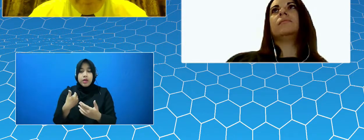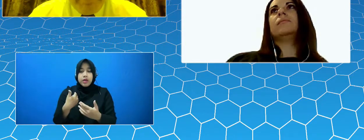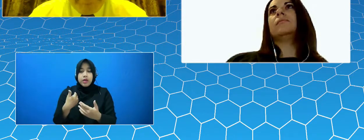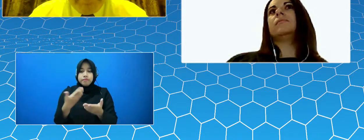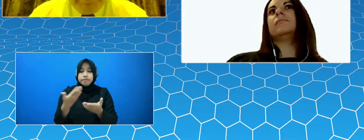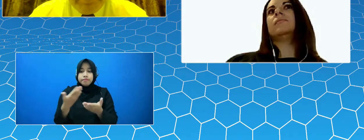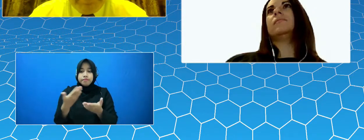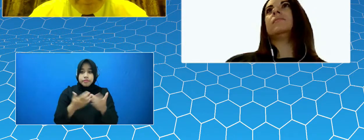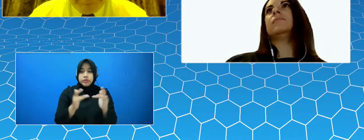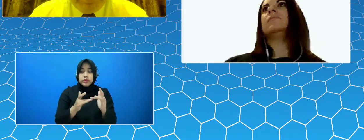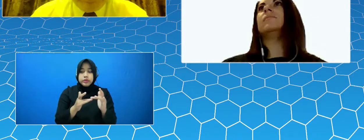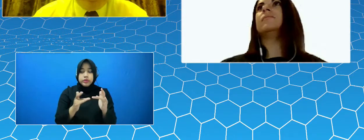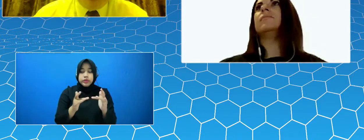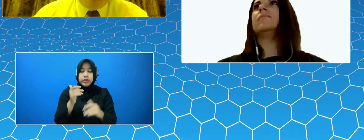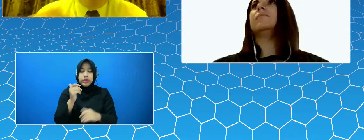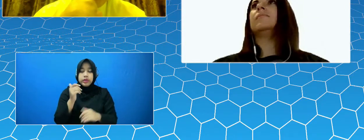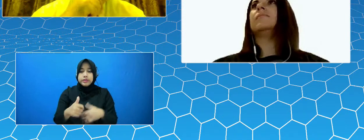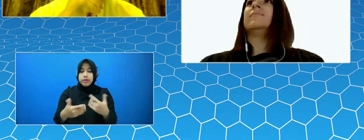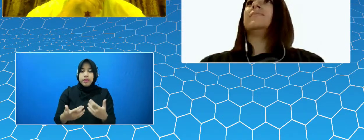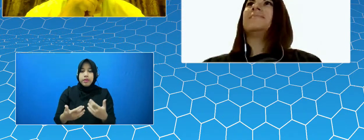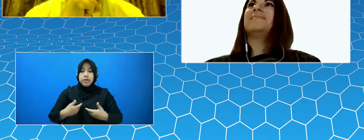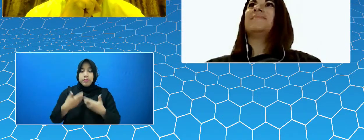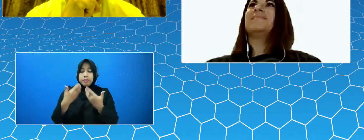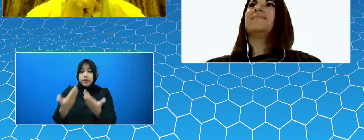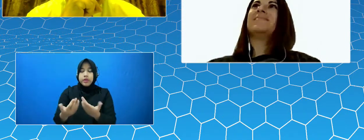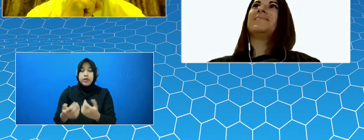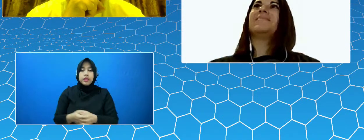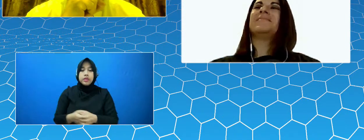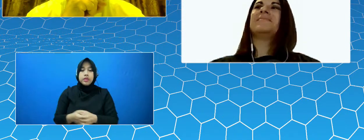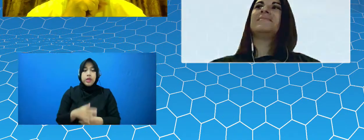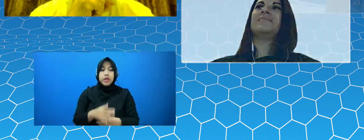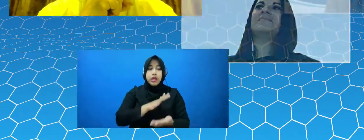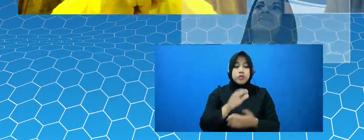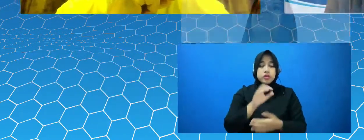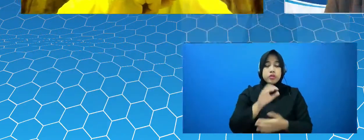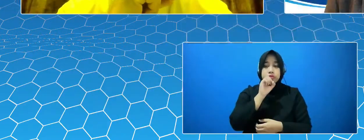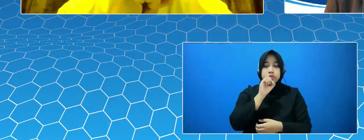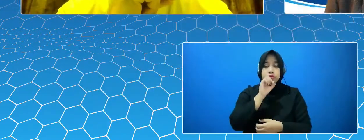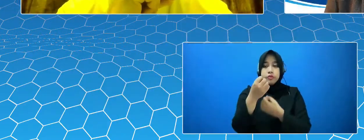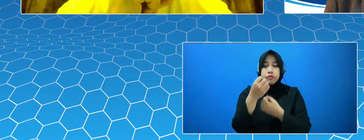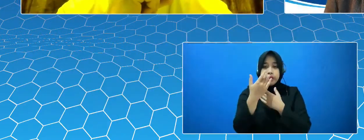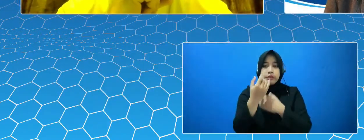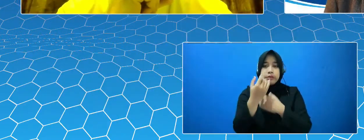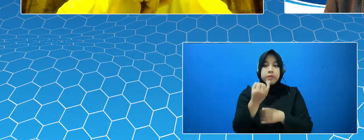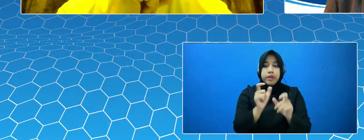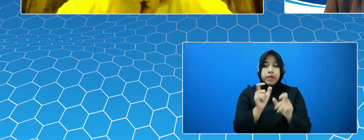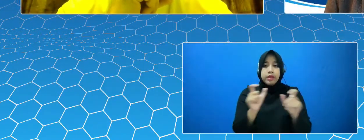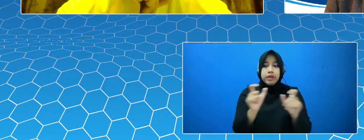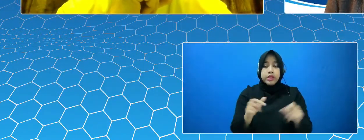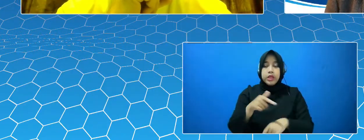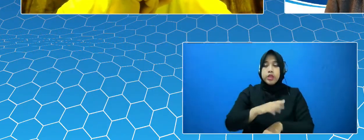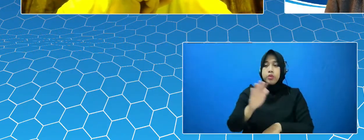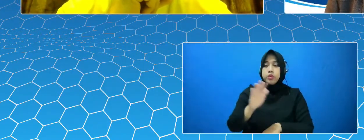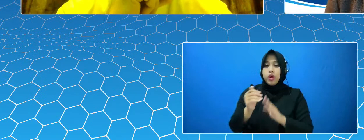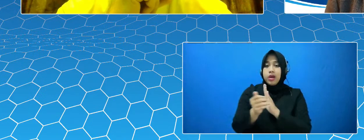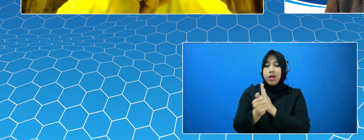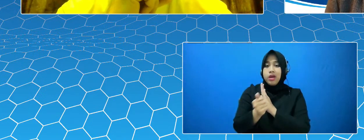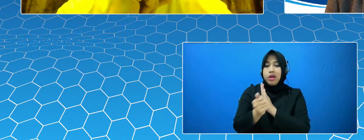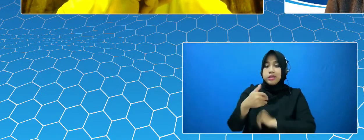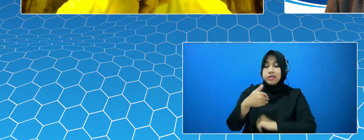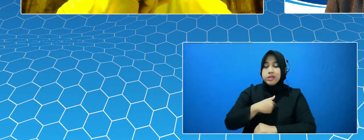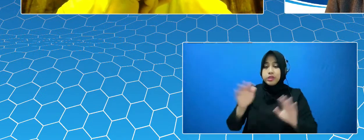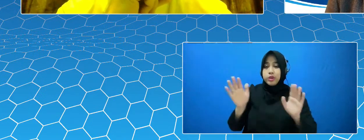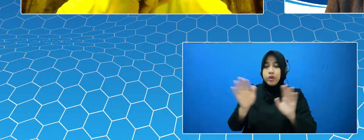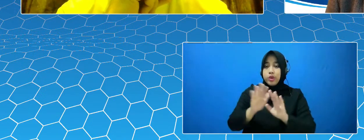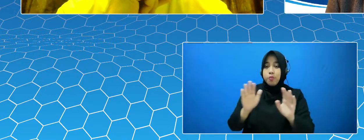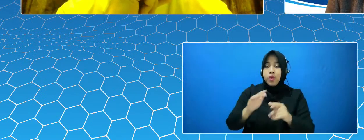Yeah, I'm happy just to say a few words. I guess cancer again isn't my area of expertise, but I am aware of work being